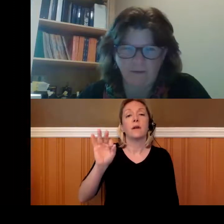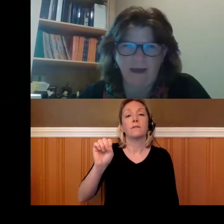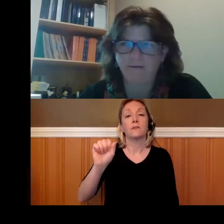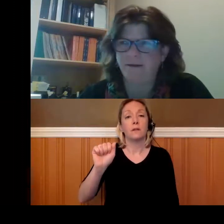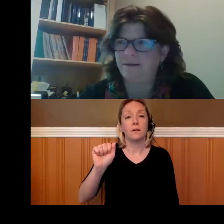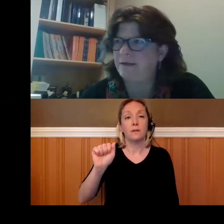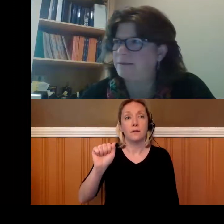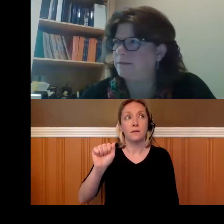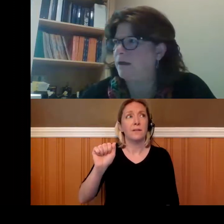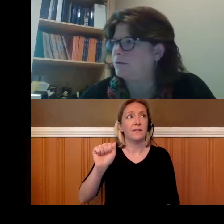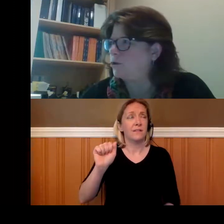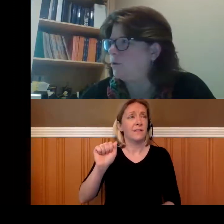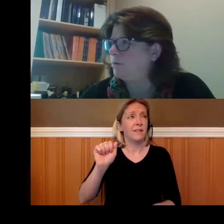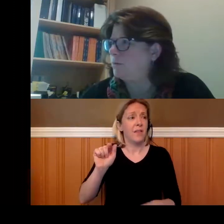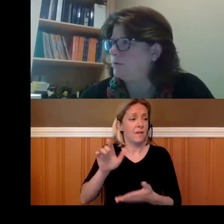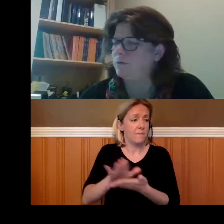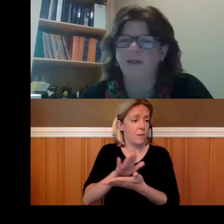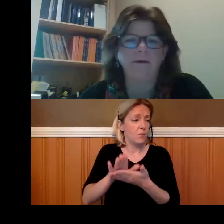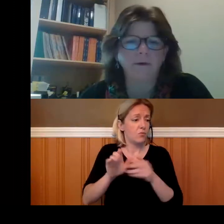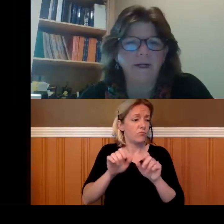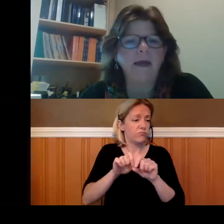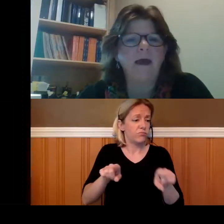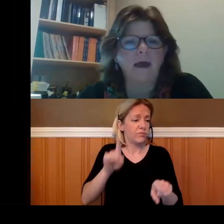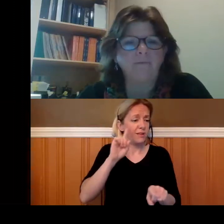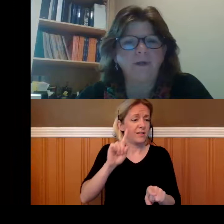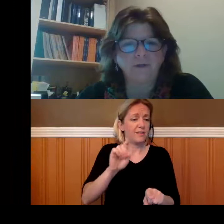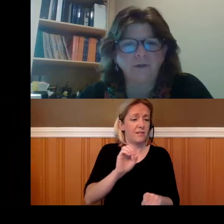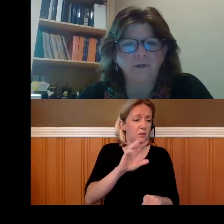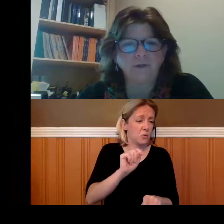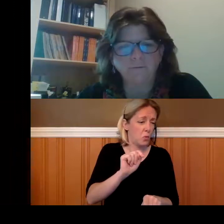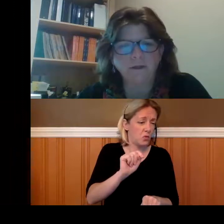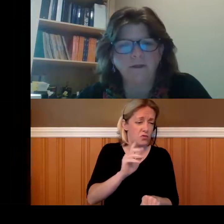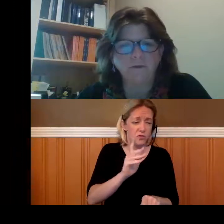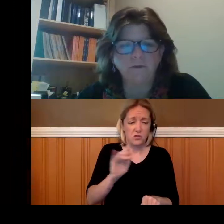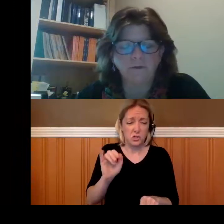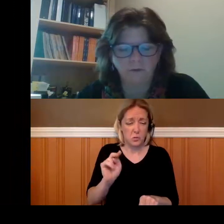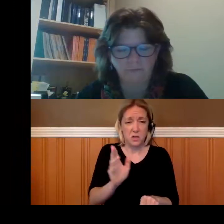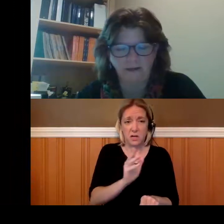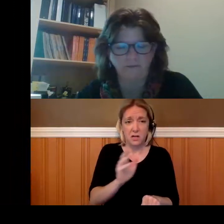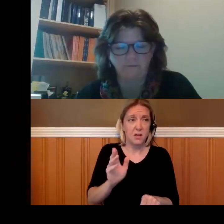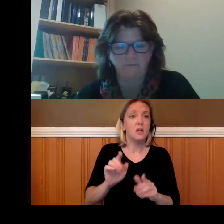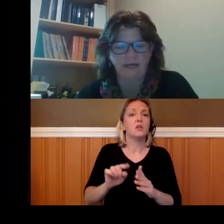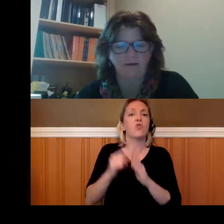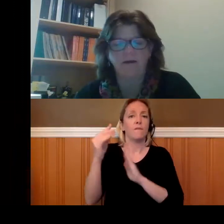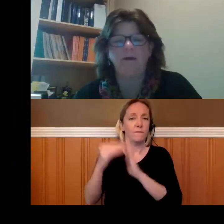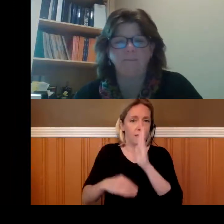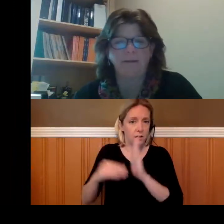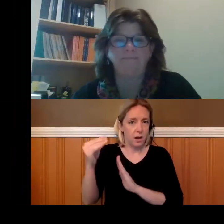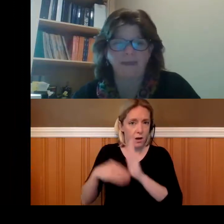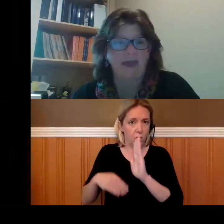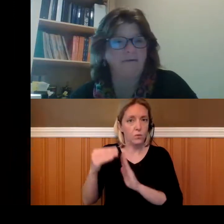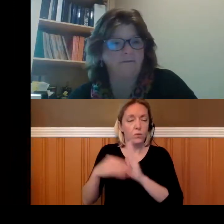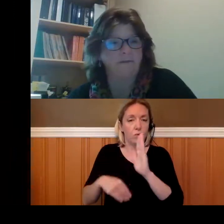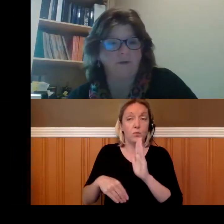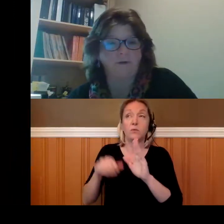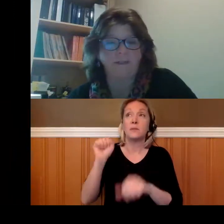it's October or January, that you can start filling those FAFSA forms out. But that determines how